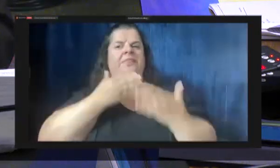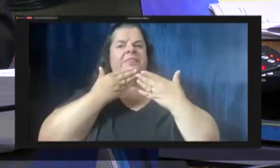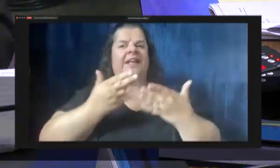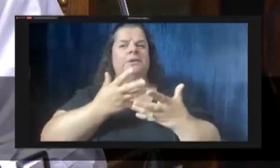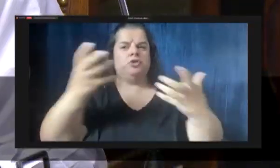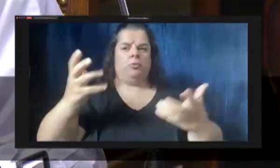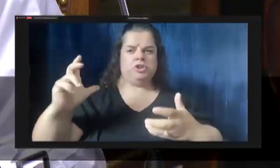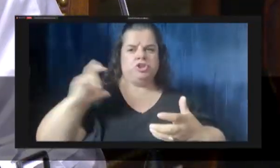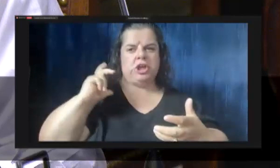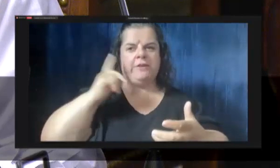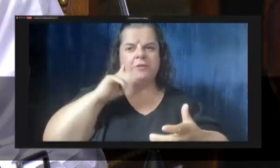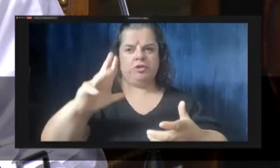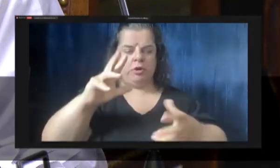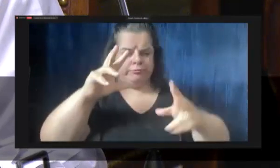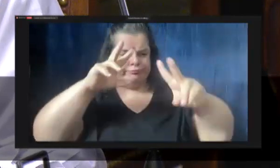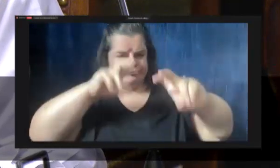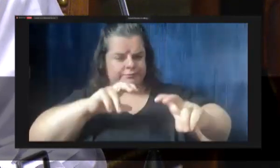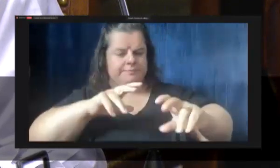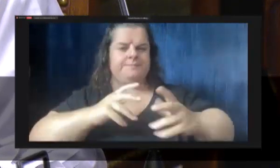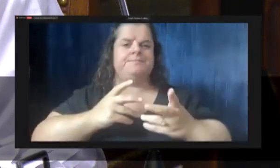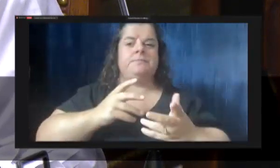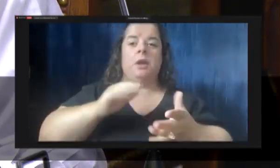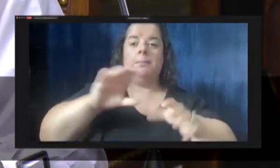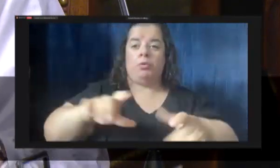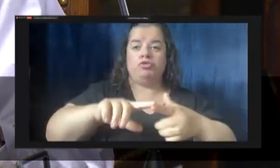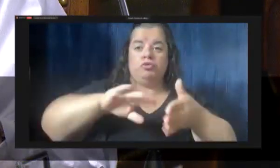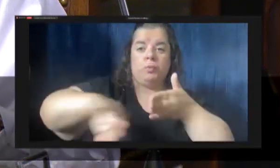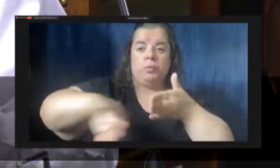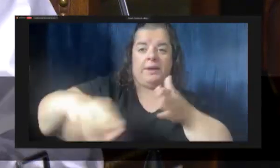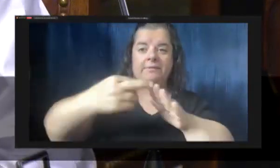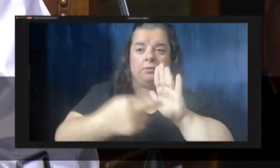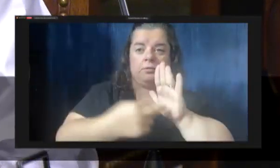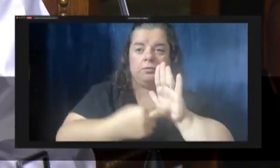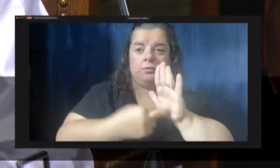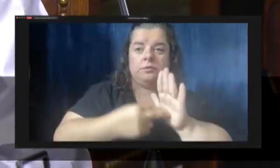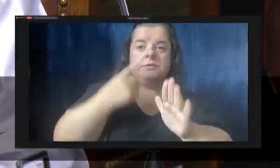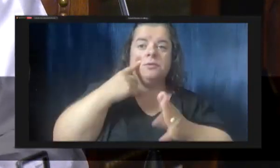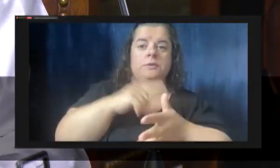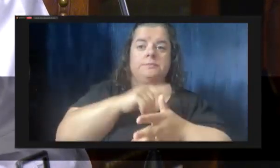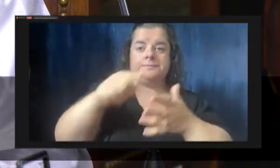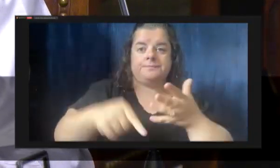diligence. Motion to waive the rules on P-cards.